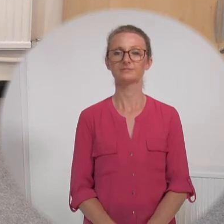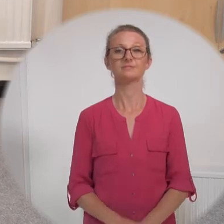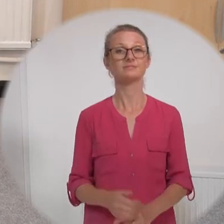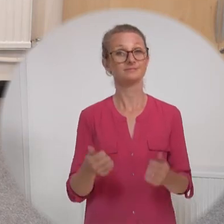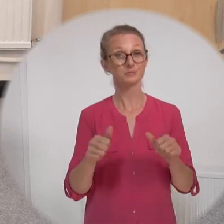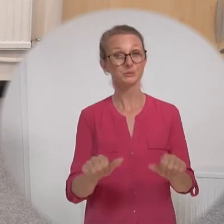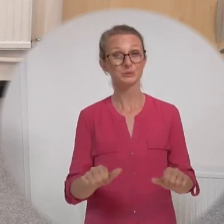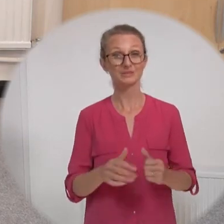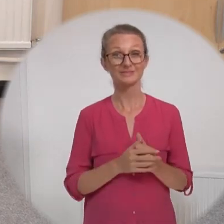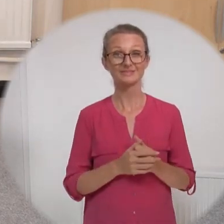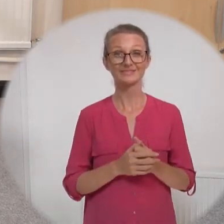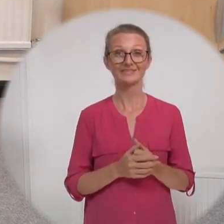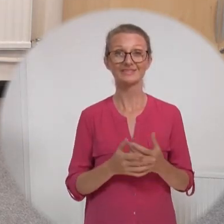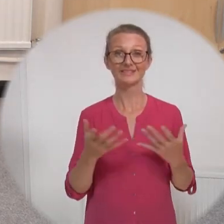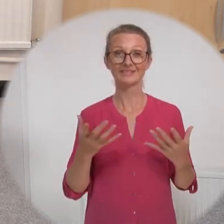Right, now together.